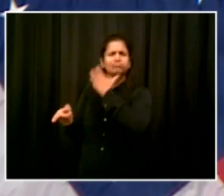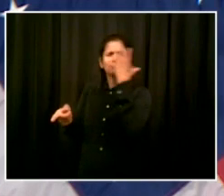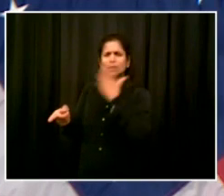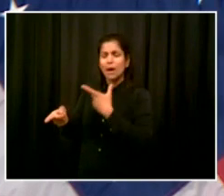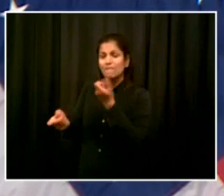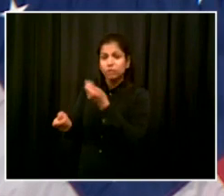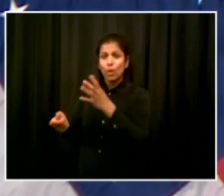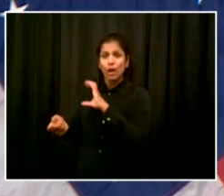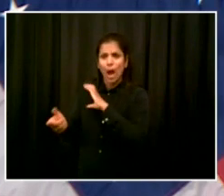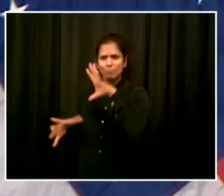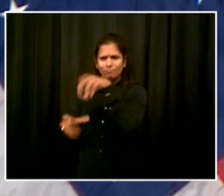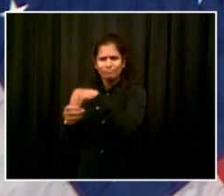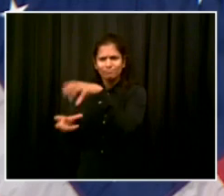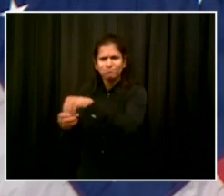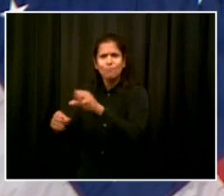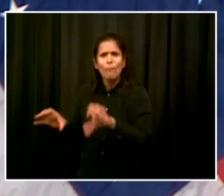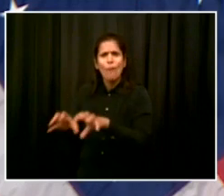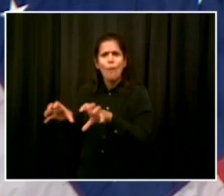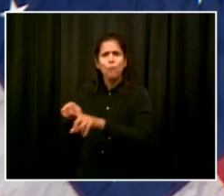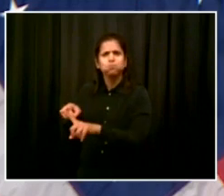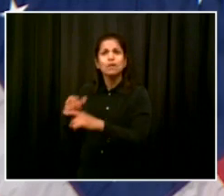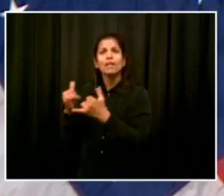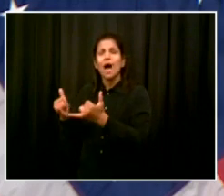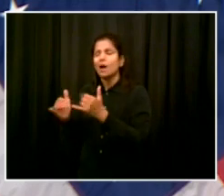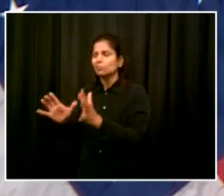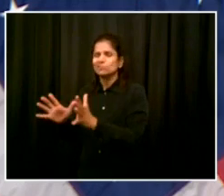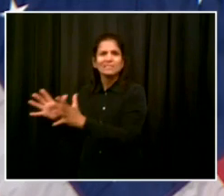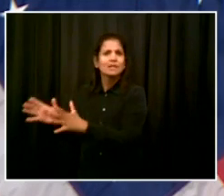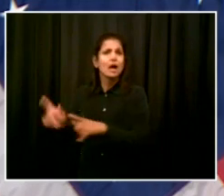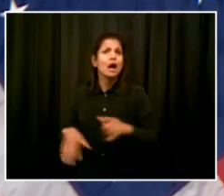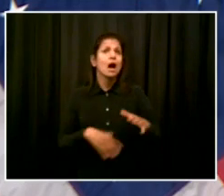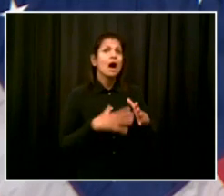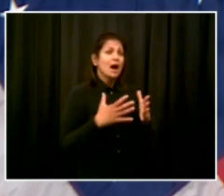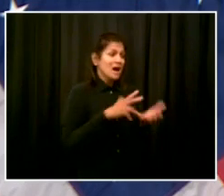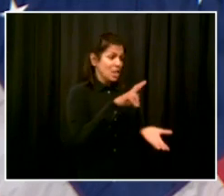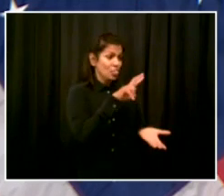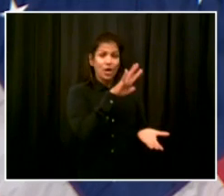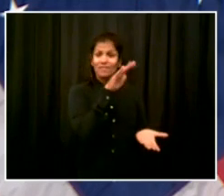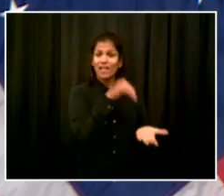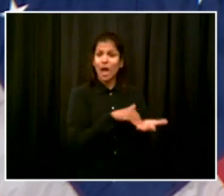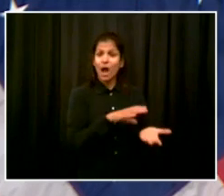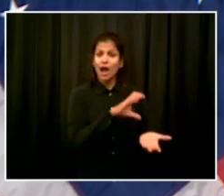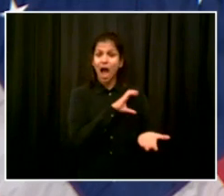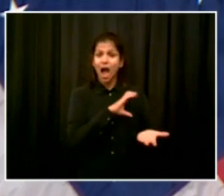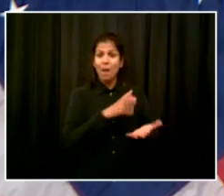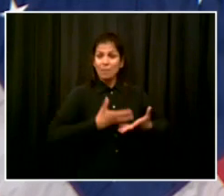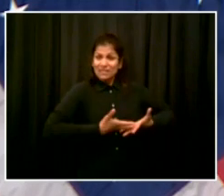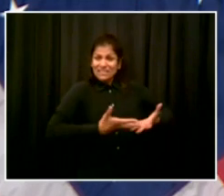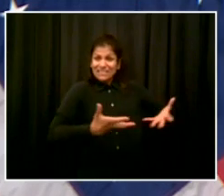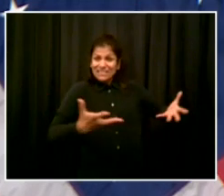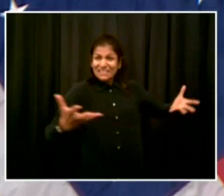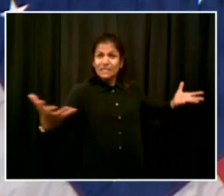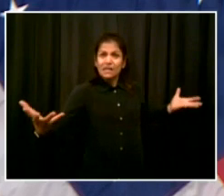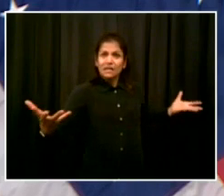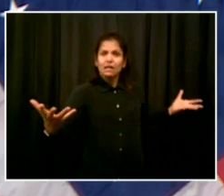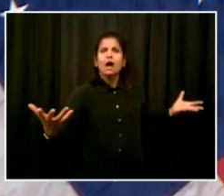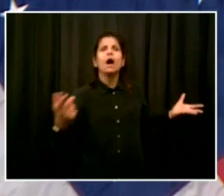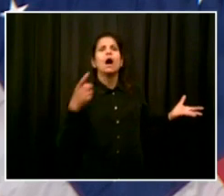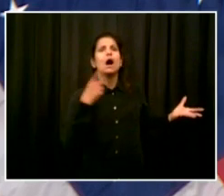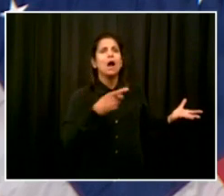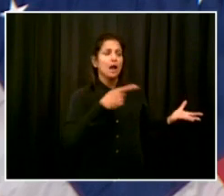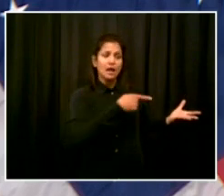inside analyzing crime, or whether you're on a foot post. We are all committed to exactly what we're doing here, and that's keeping New Yorkers